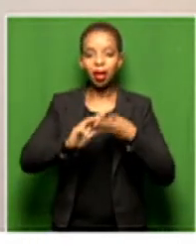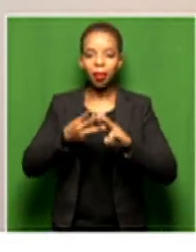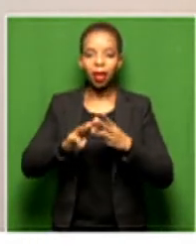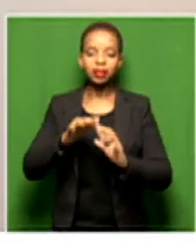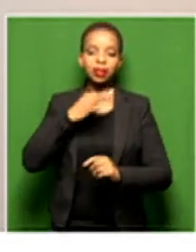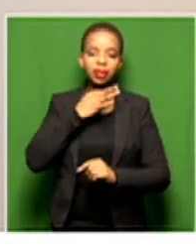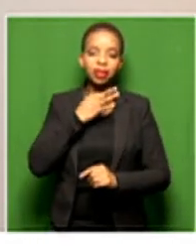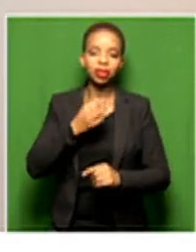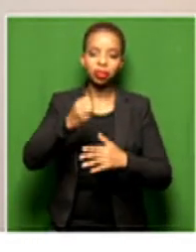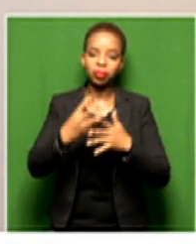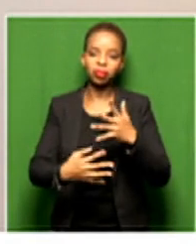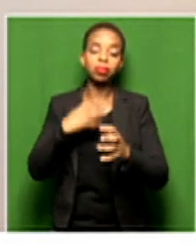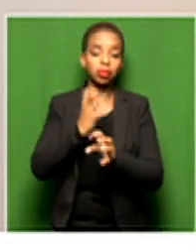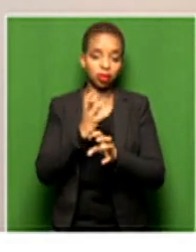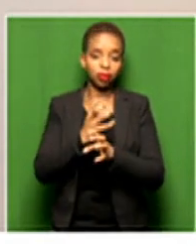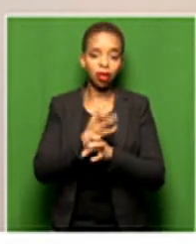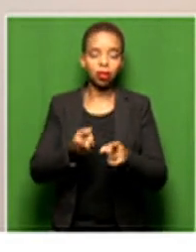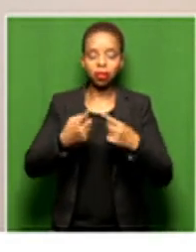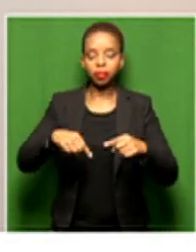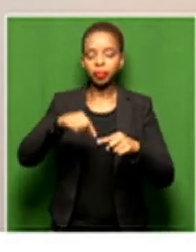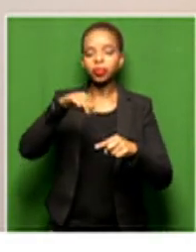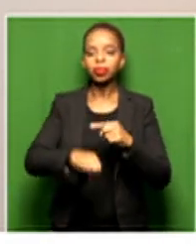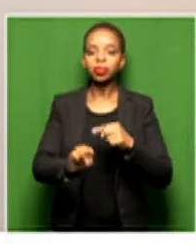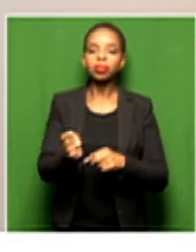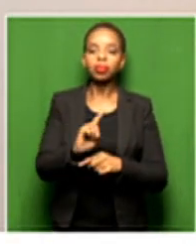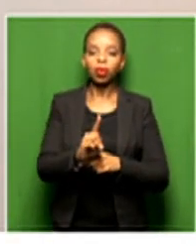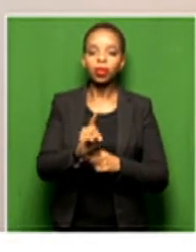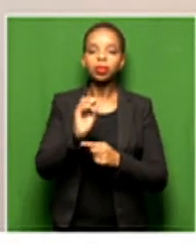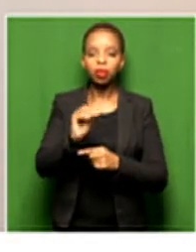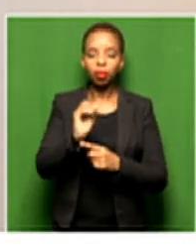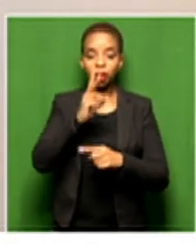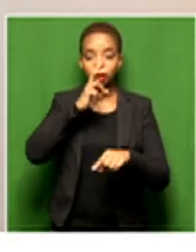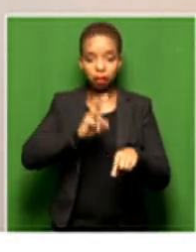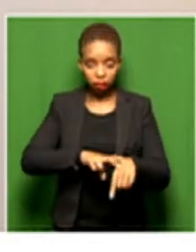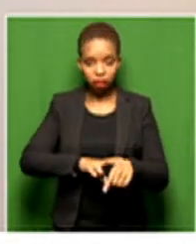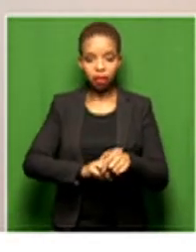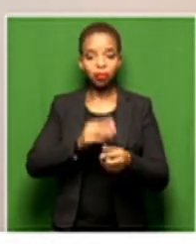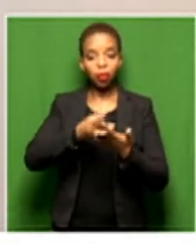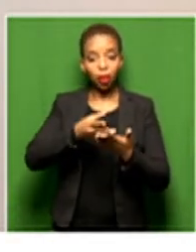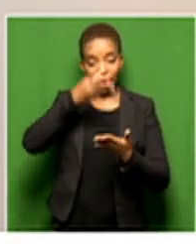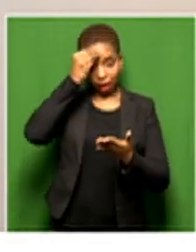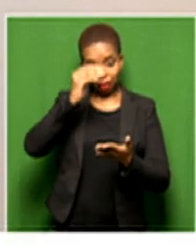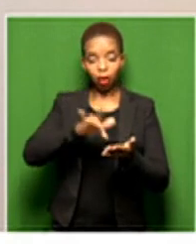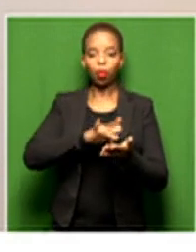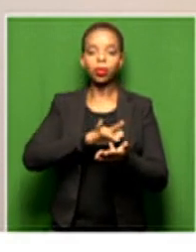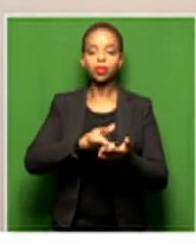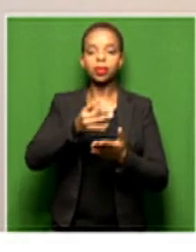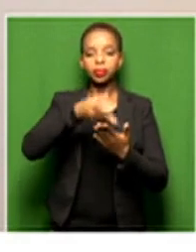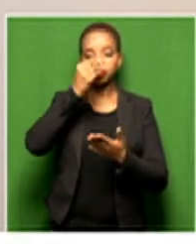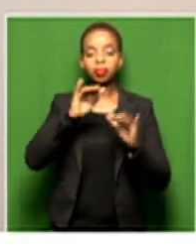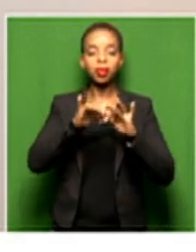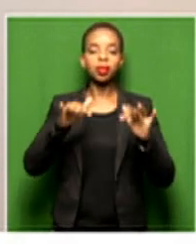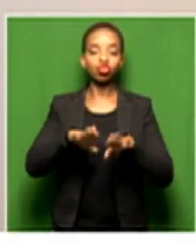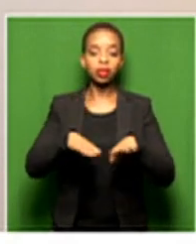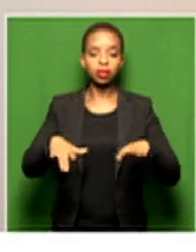And so we found that there's also a need to create learning content in African languages for those who speak African languages at home and need